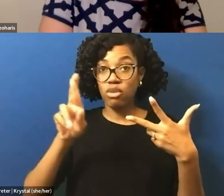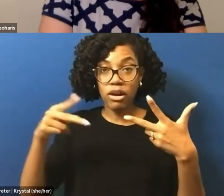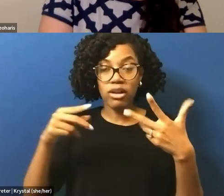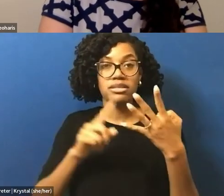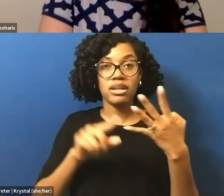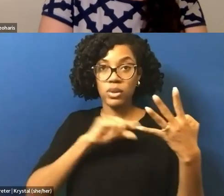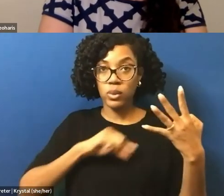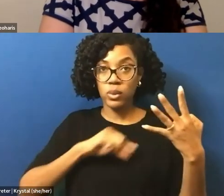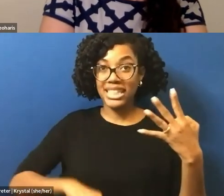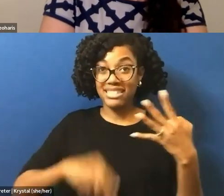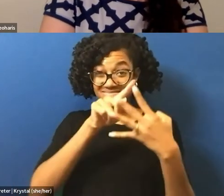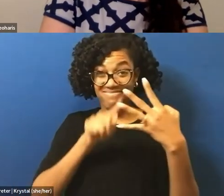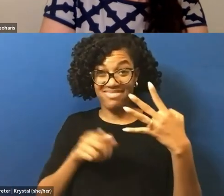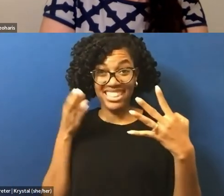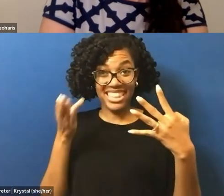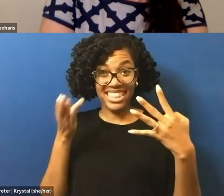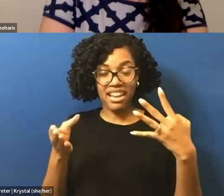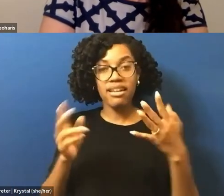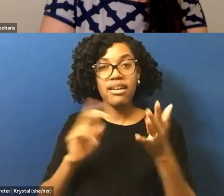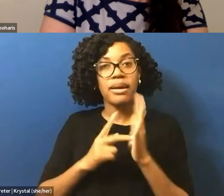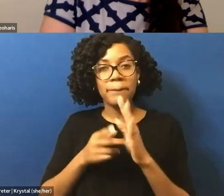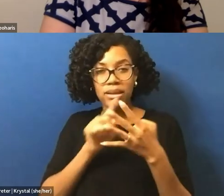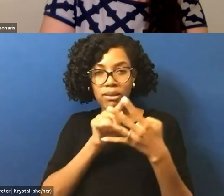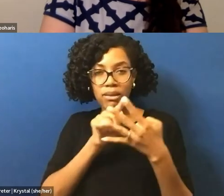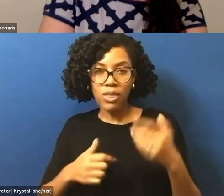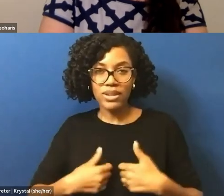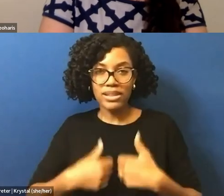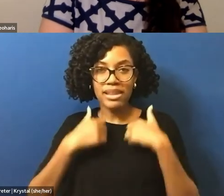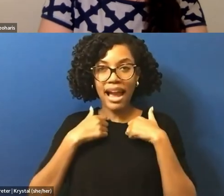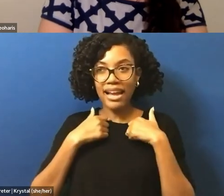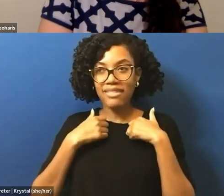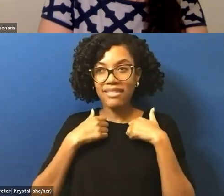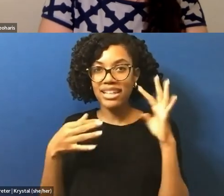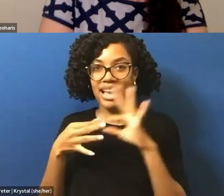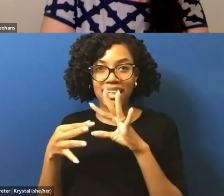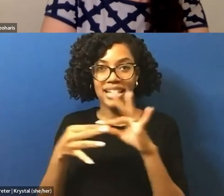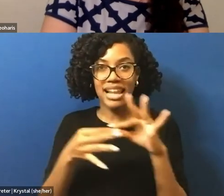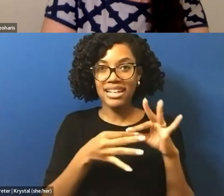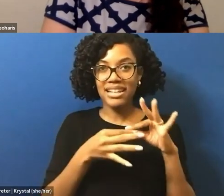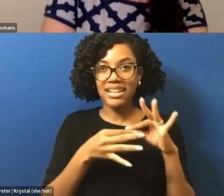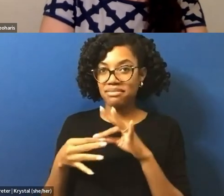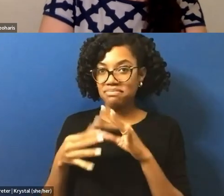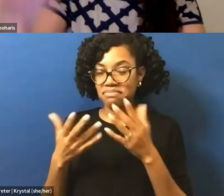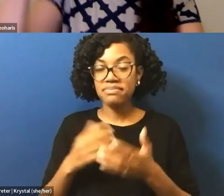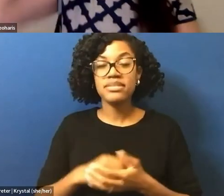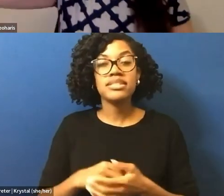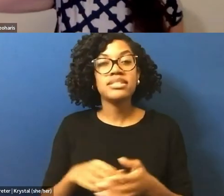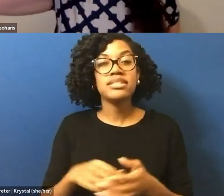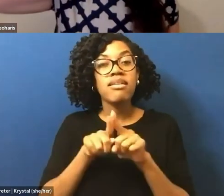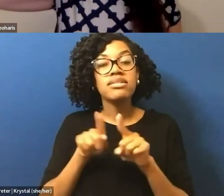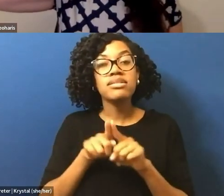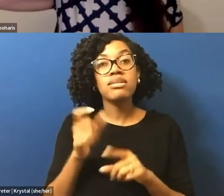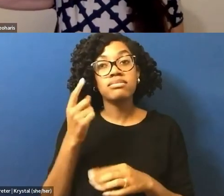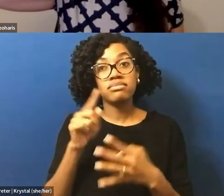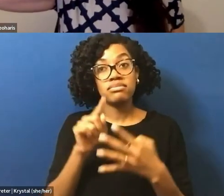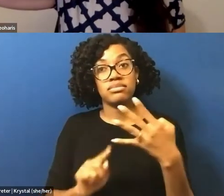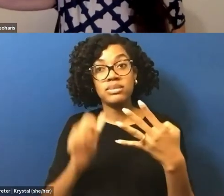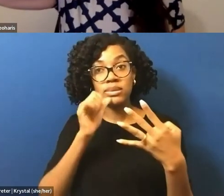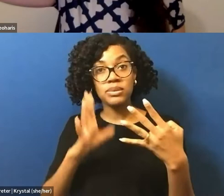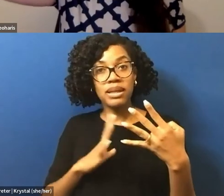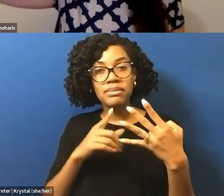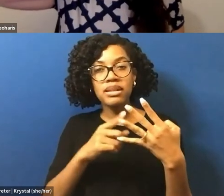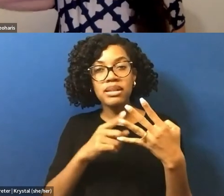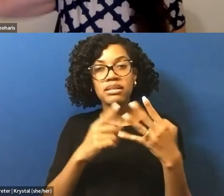about how their lives are kind of intertwining, but also the ways in which they are respected figures